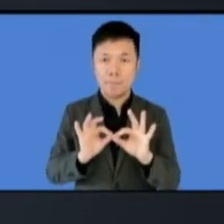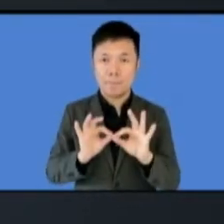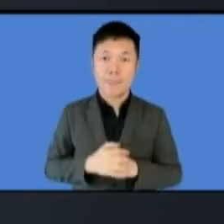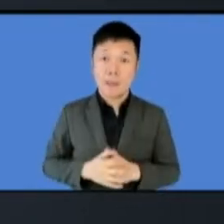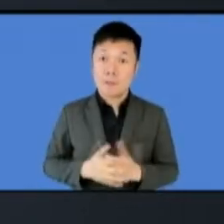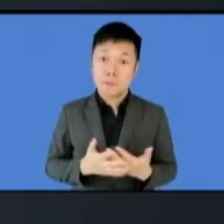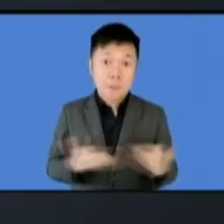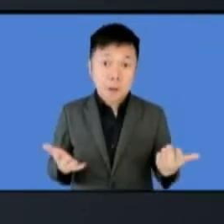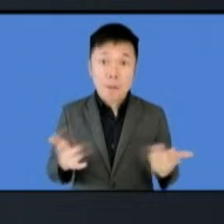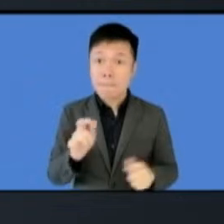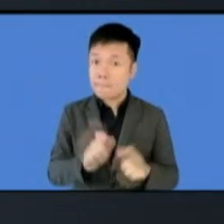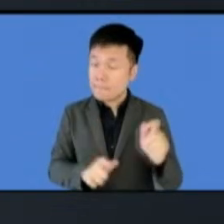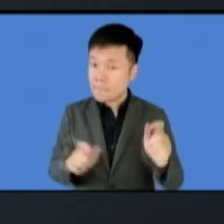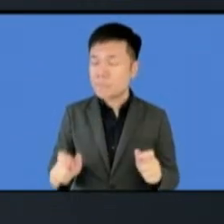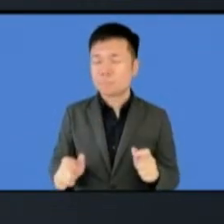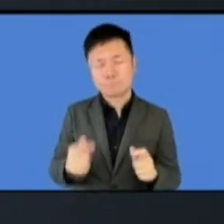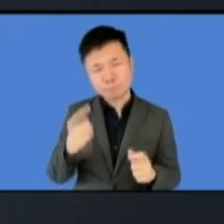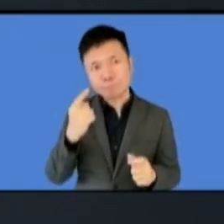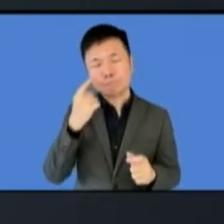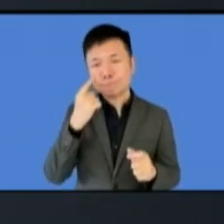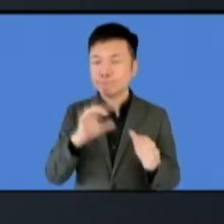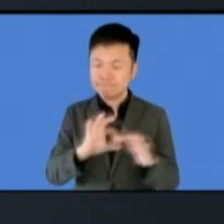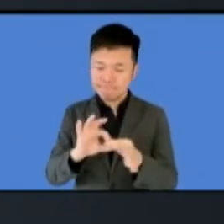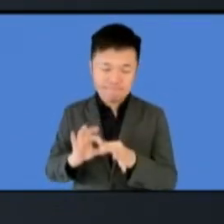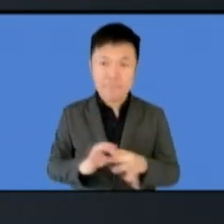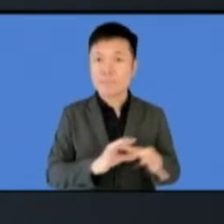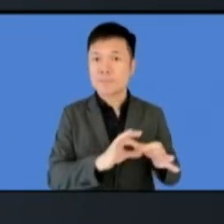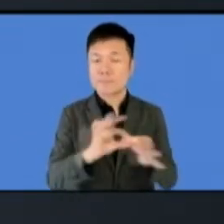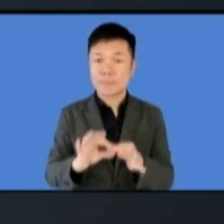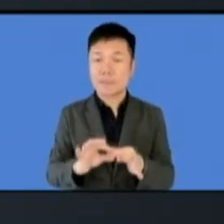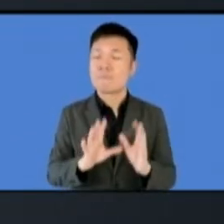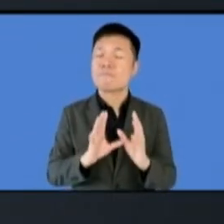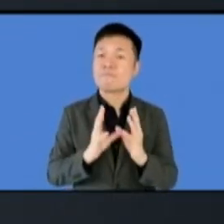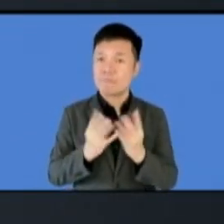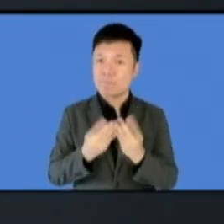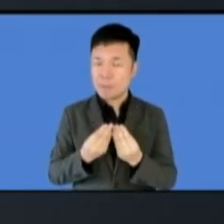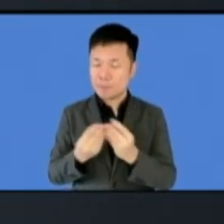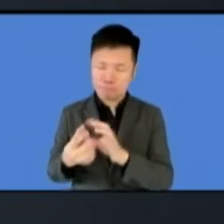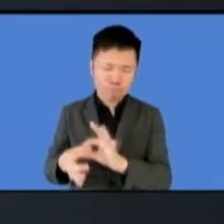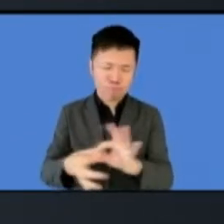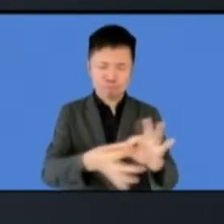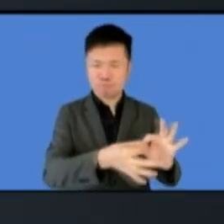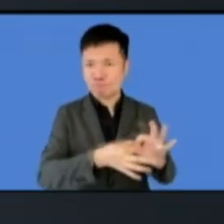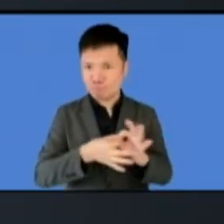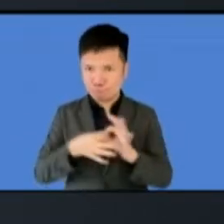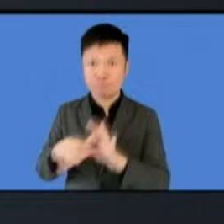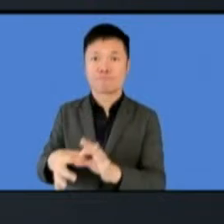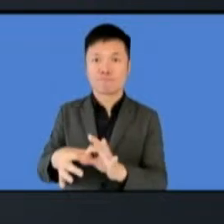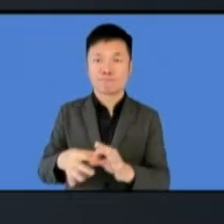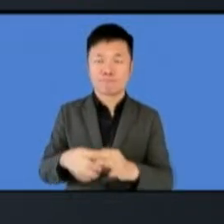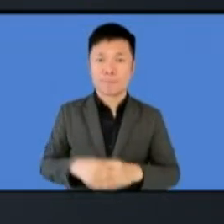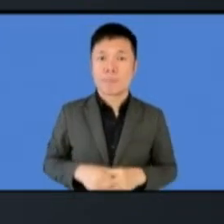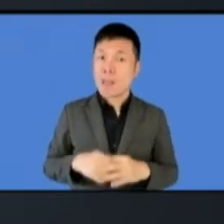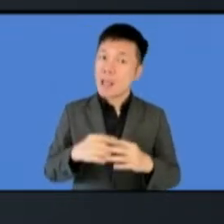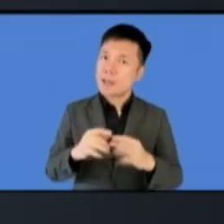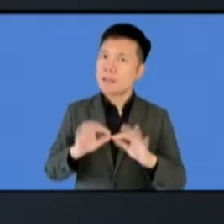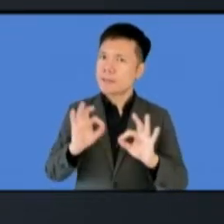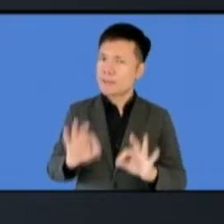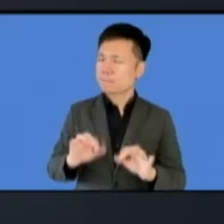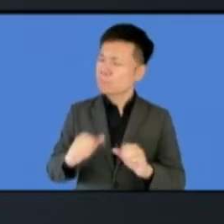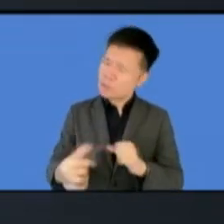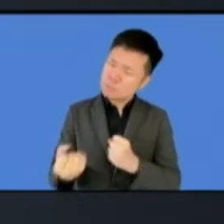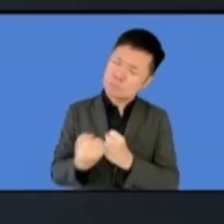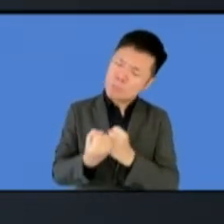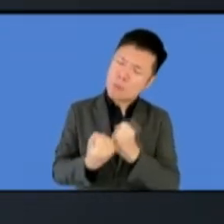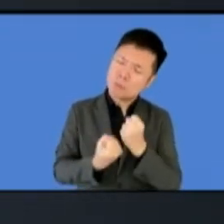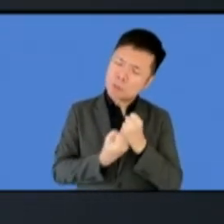so that they can keep connect with multi-generations. For there, they can keep on taking care of each other